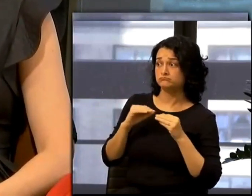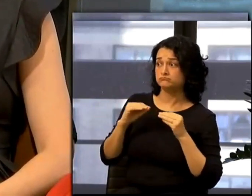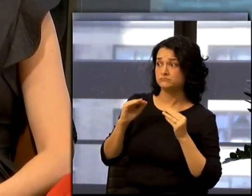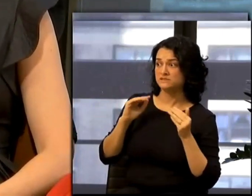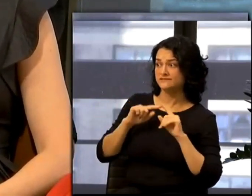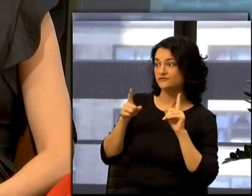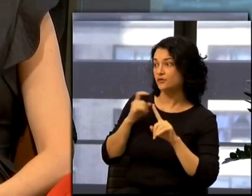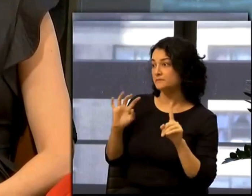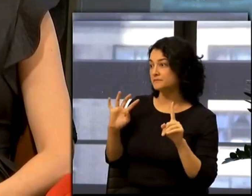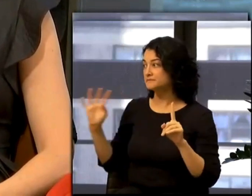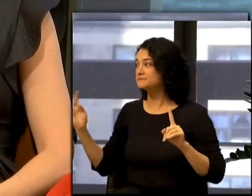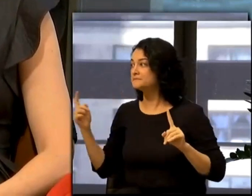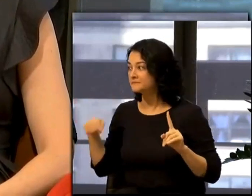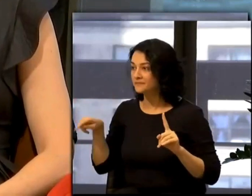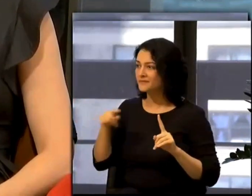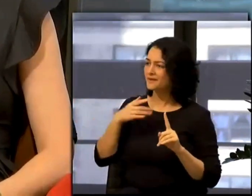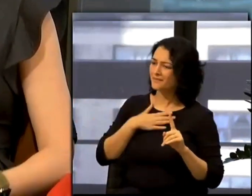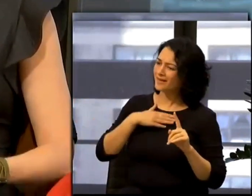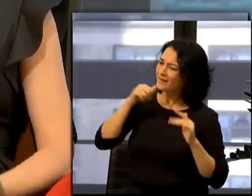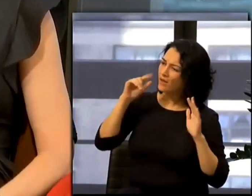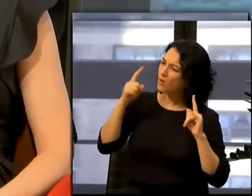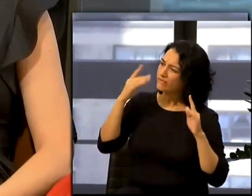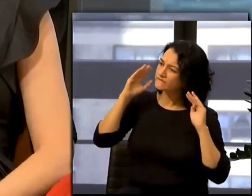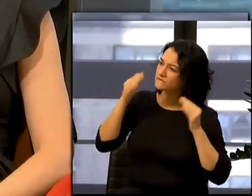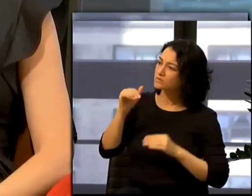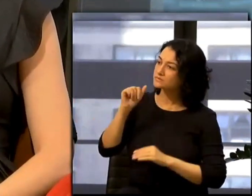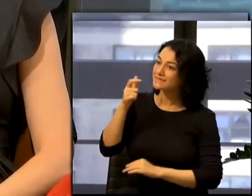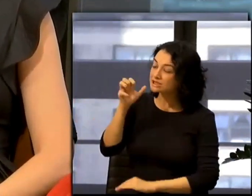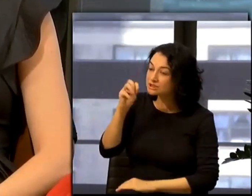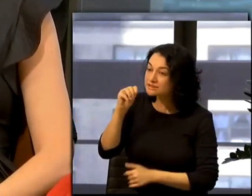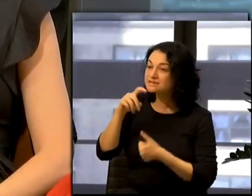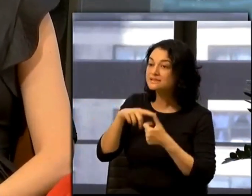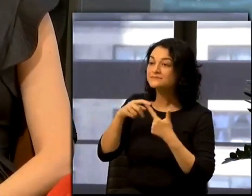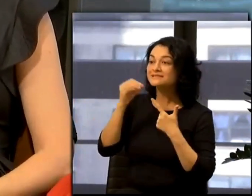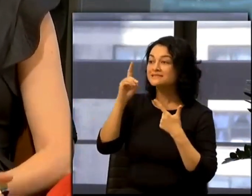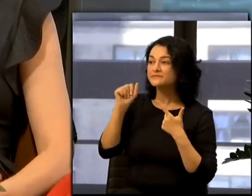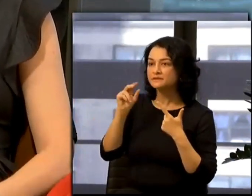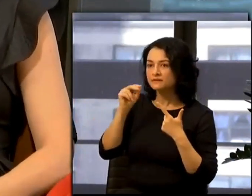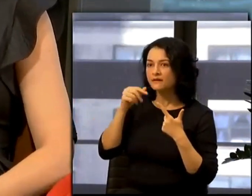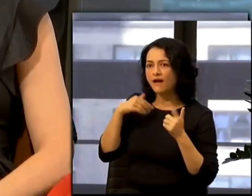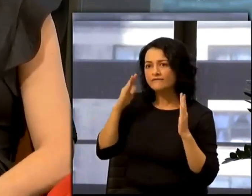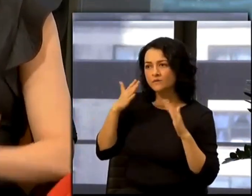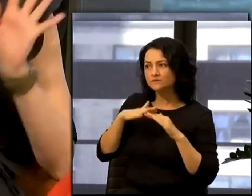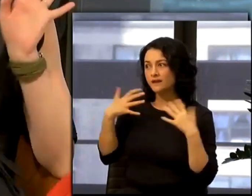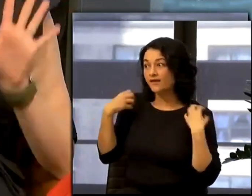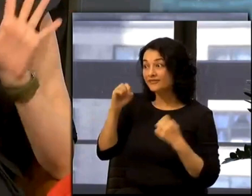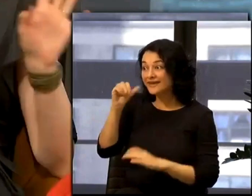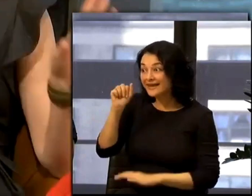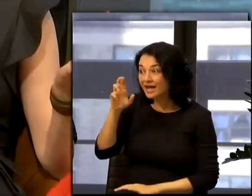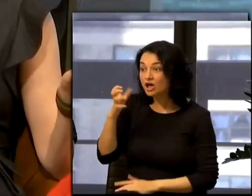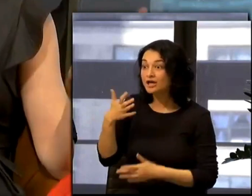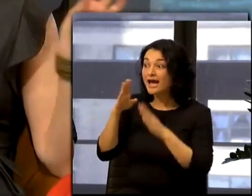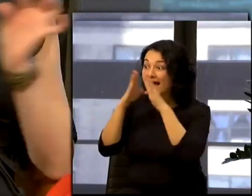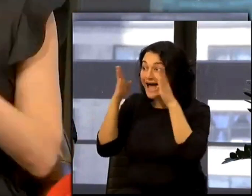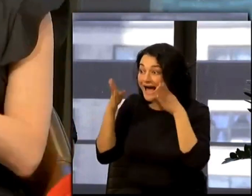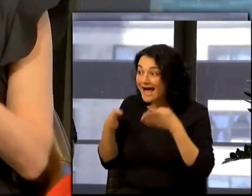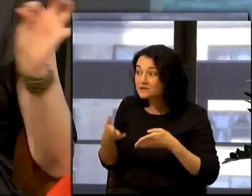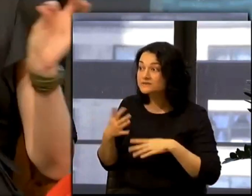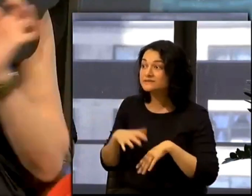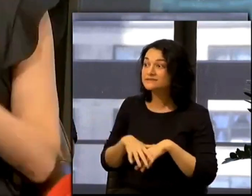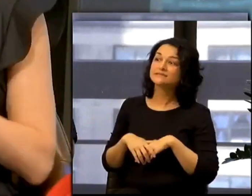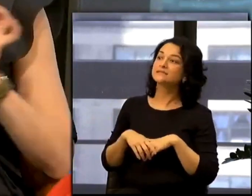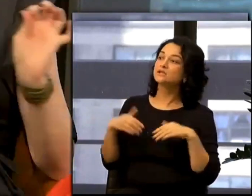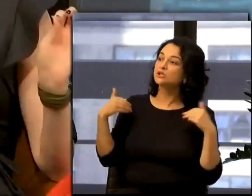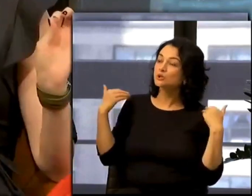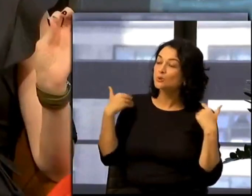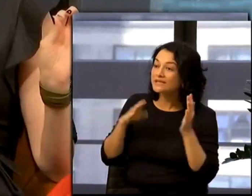on housing and community development, economic mobility, arts and culture, education, youth development, lots of topics. What ties these